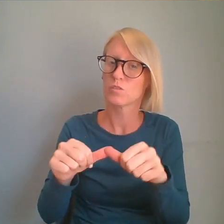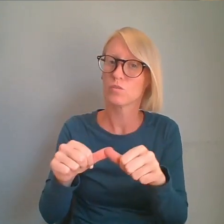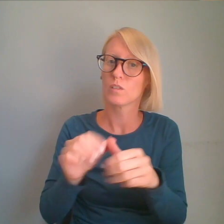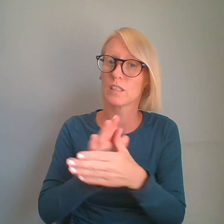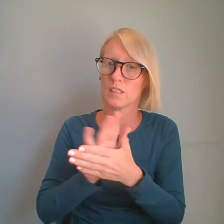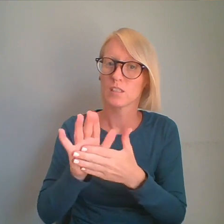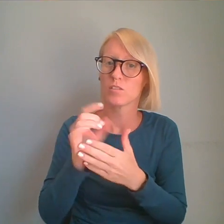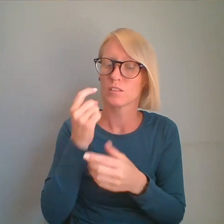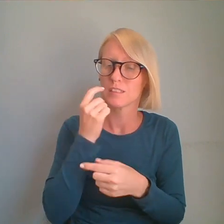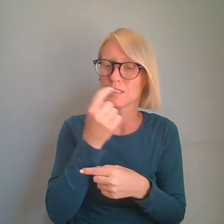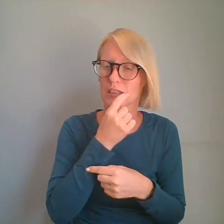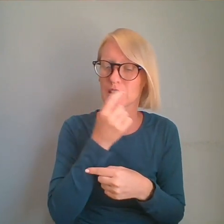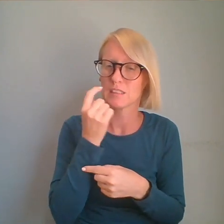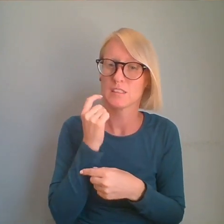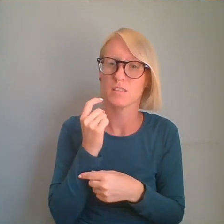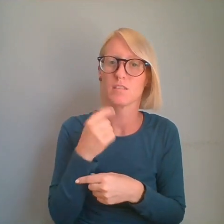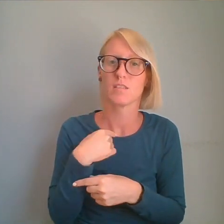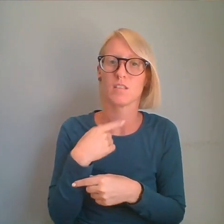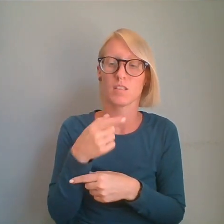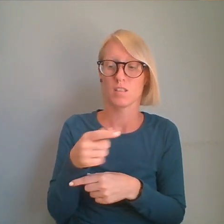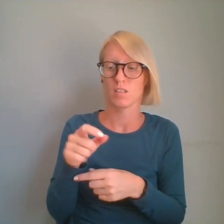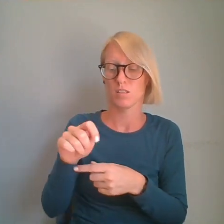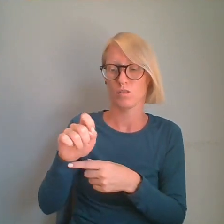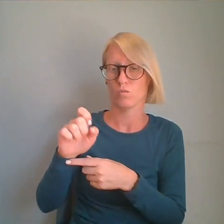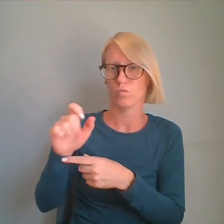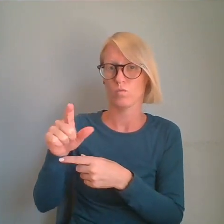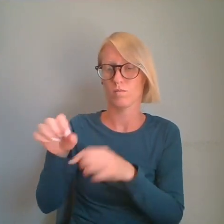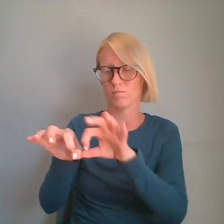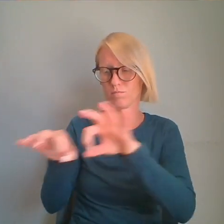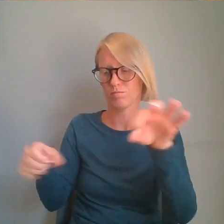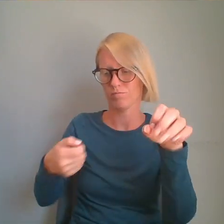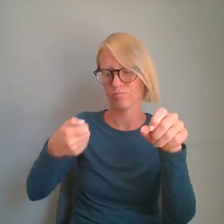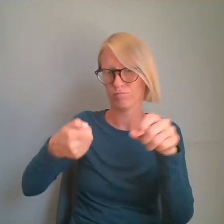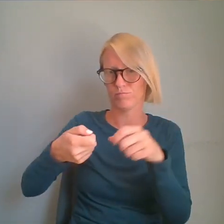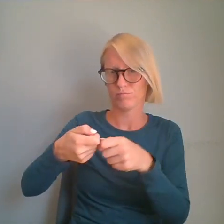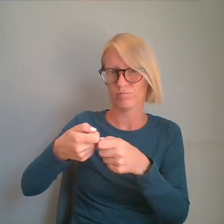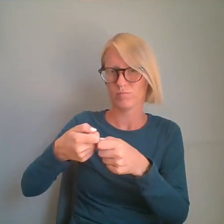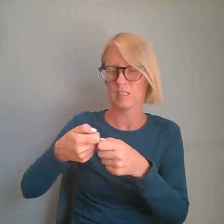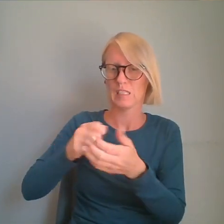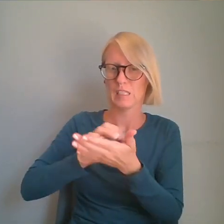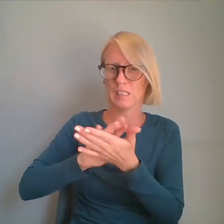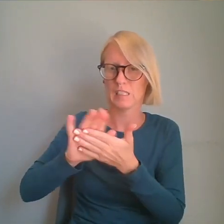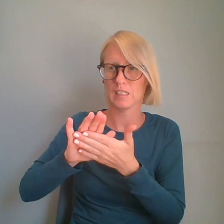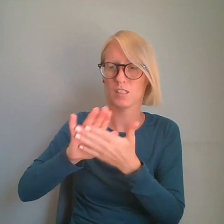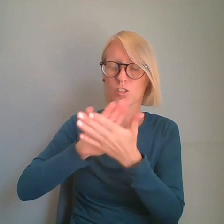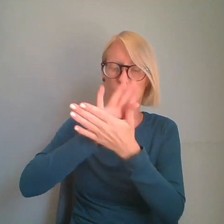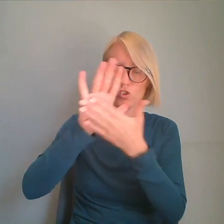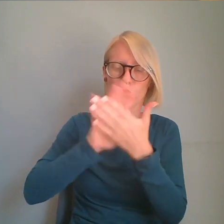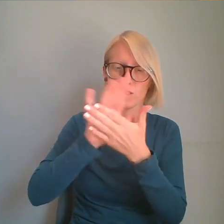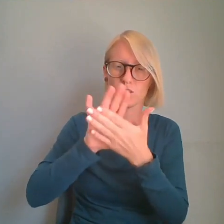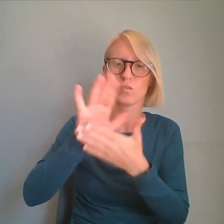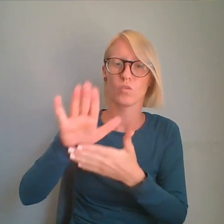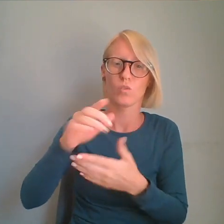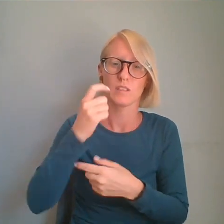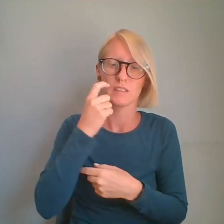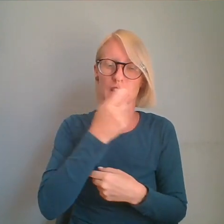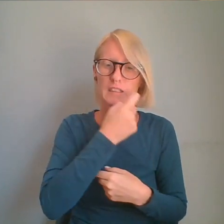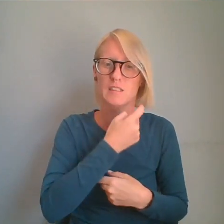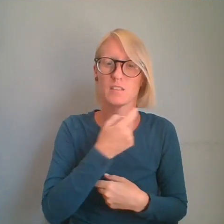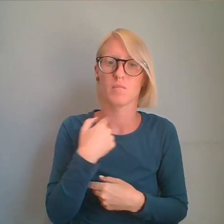to further clean the surface of your teeth, so I'm going to do that